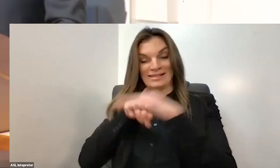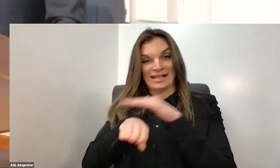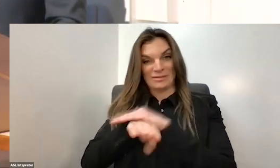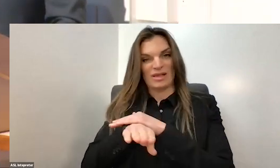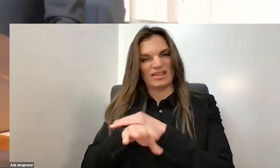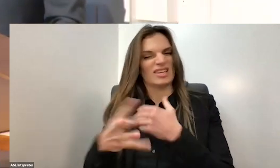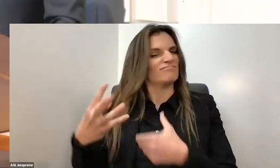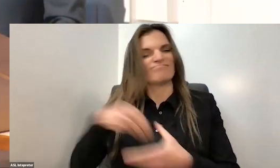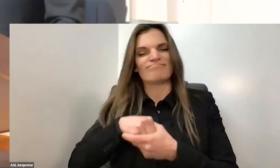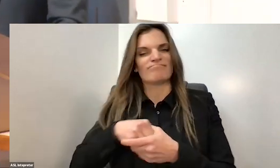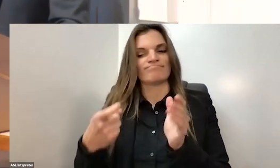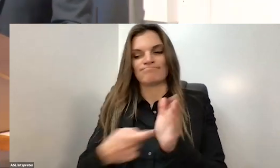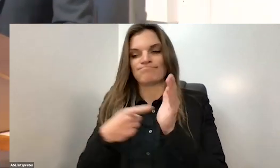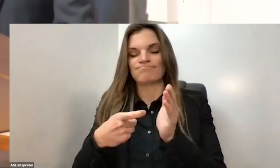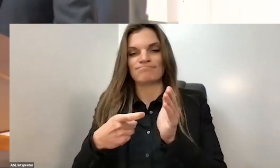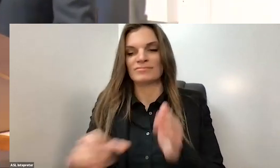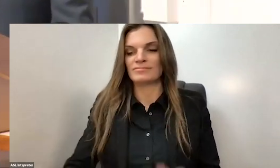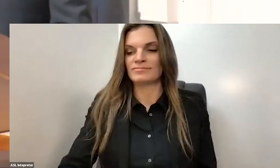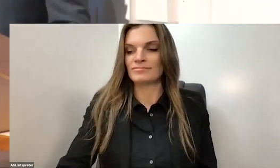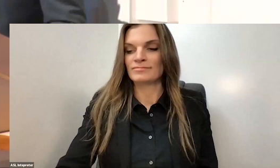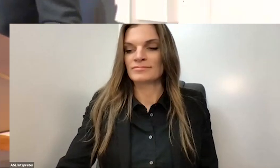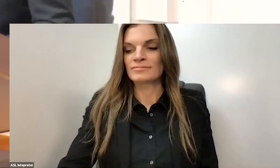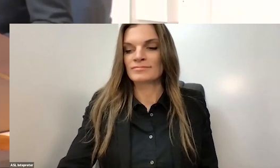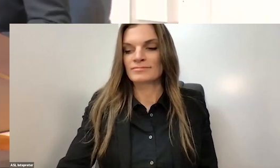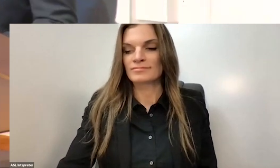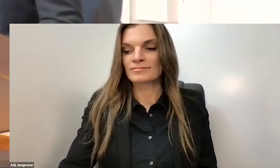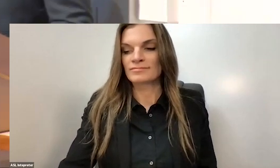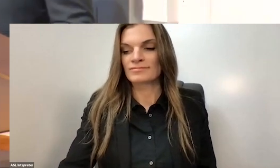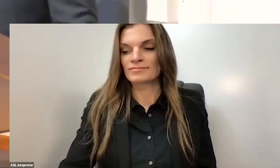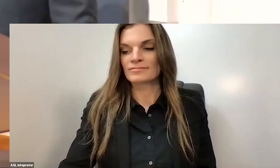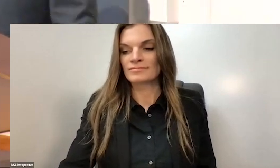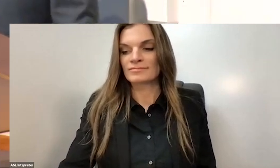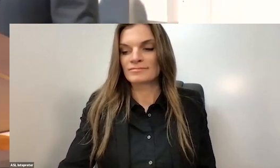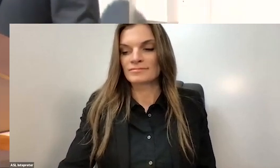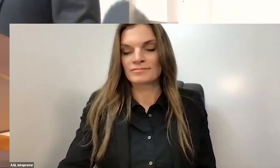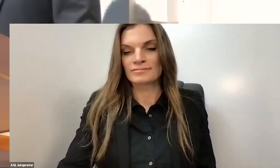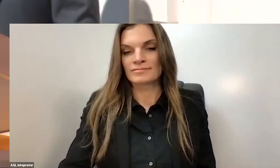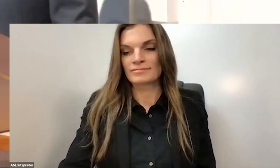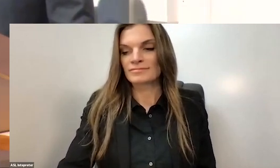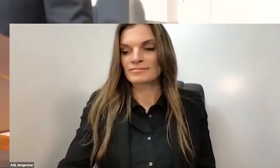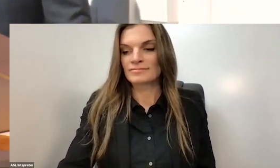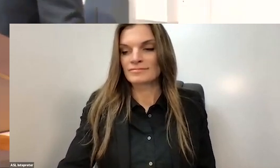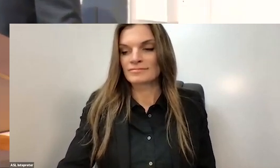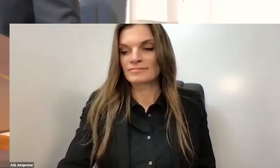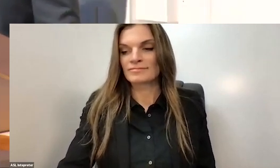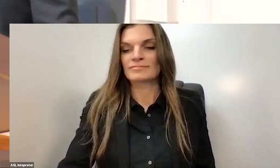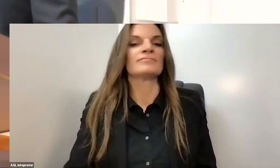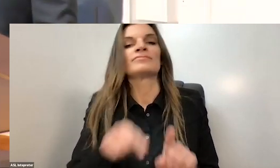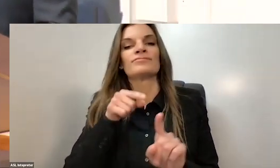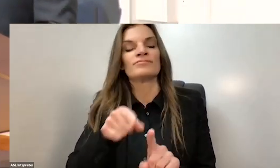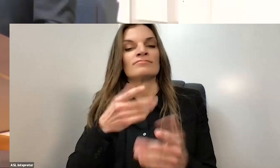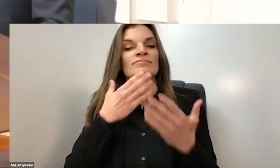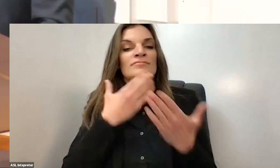requirement. Jennison has been working in digital accessibility since way back in 2006, beginning with the Royal